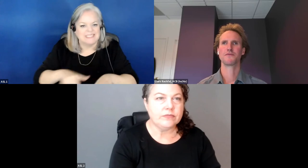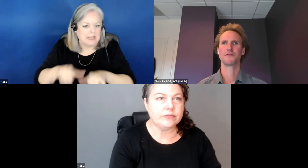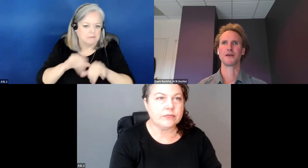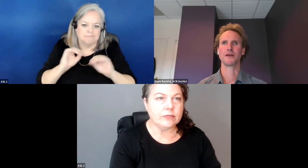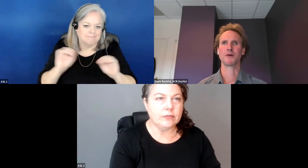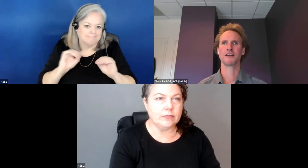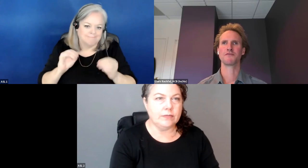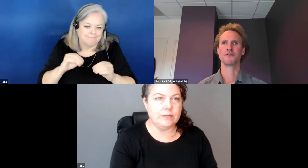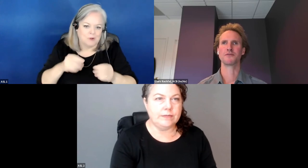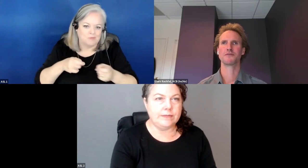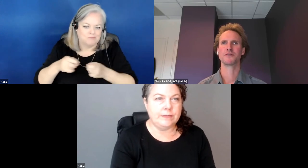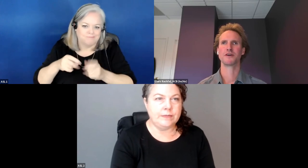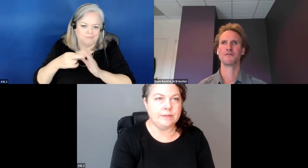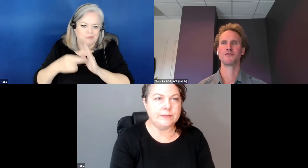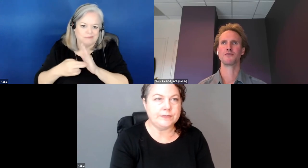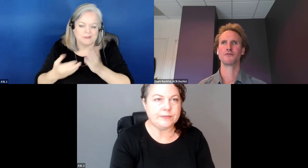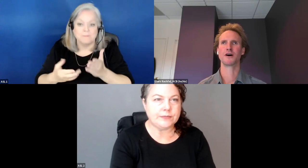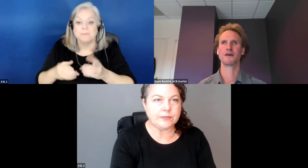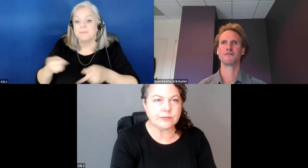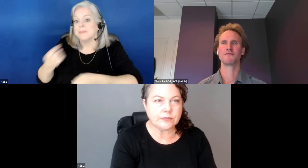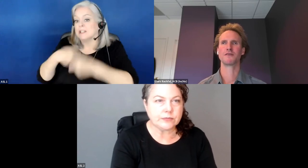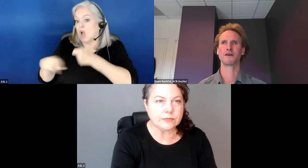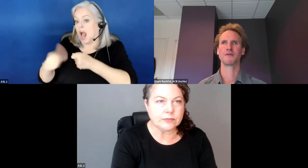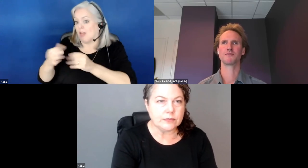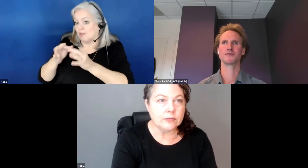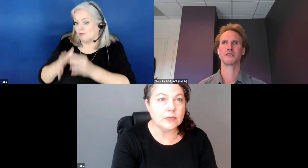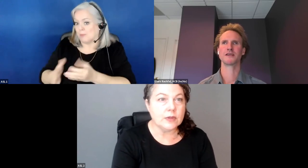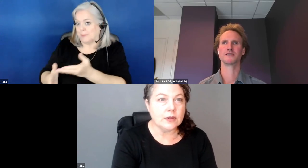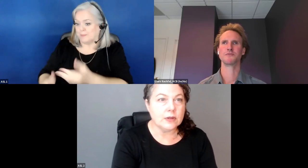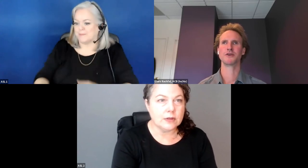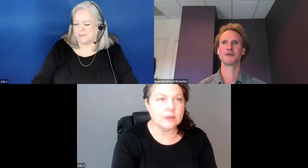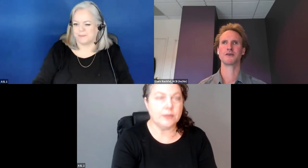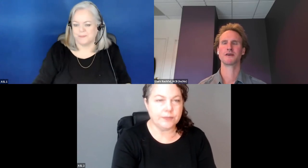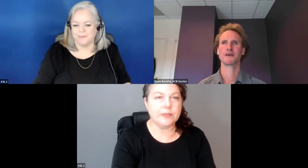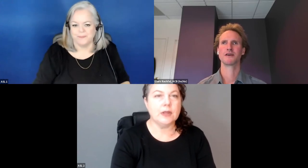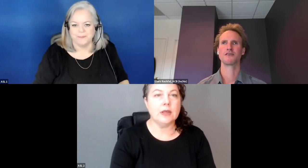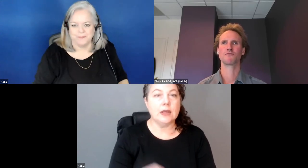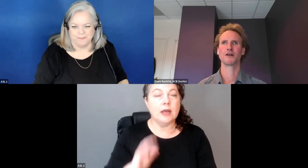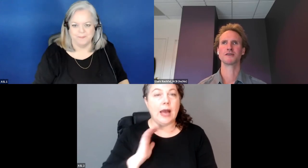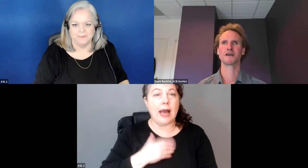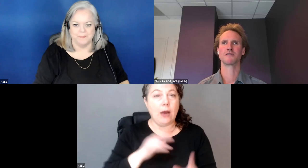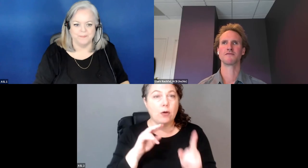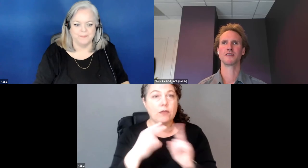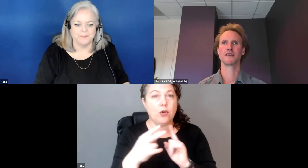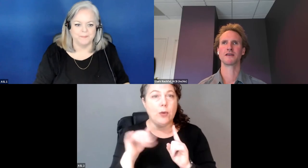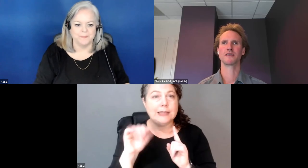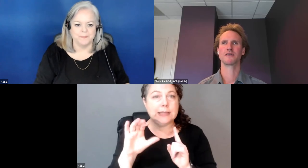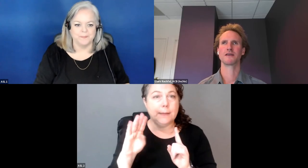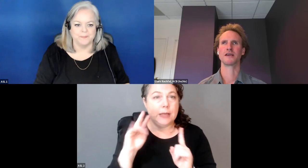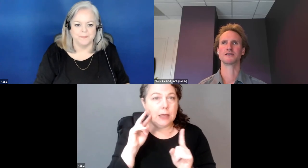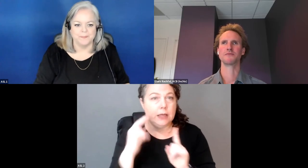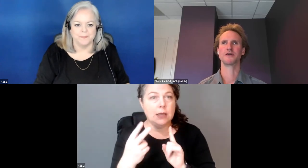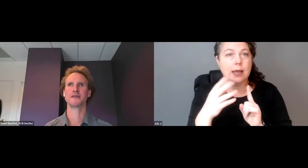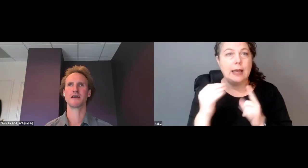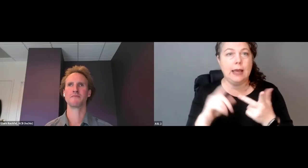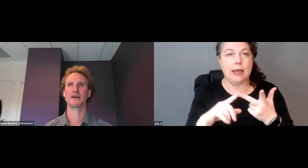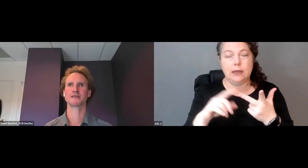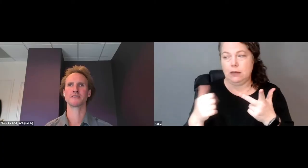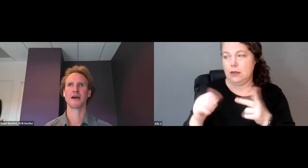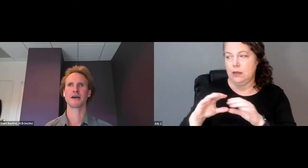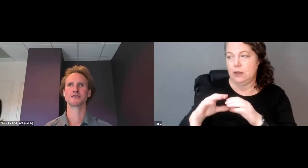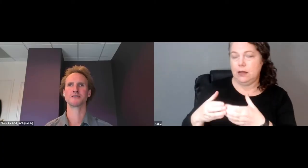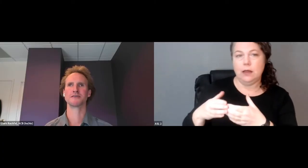In my view, and the view of our members in ACB, as well as our affiliate ACB